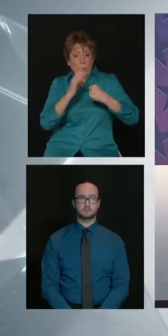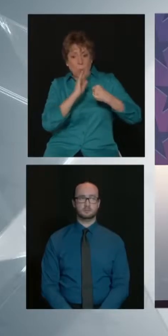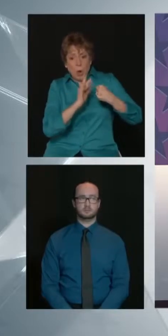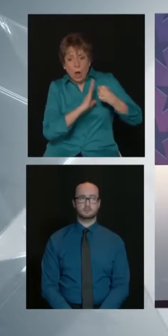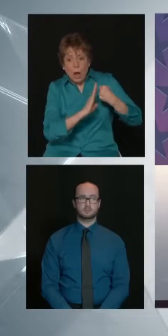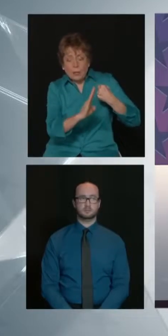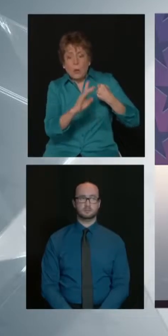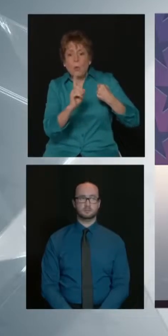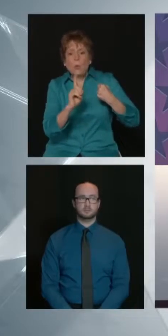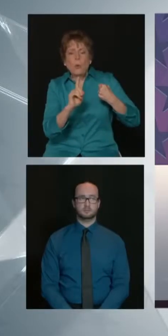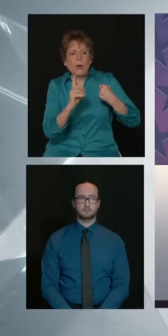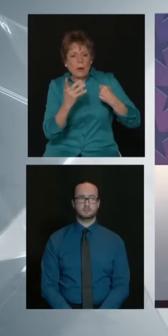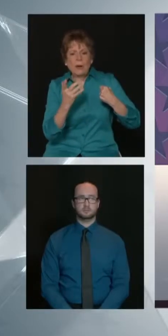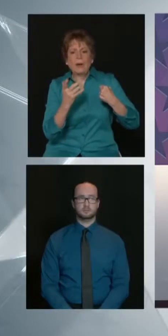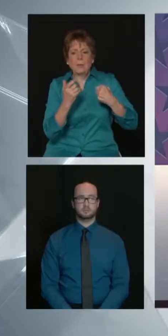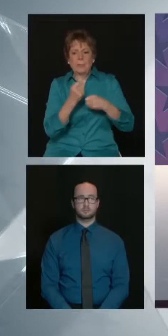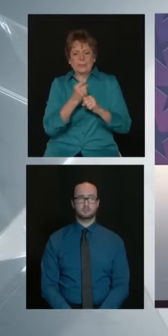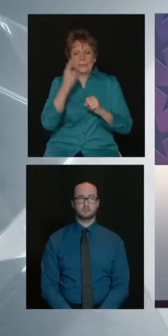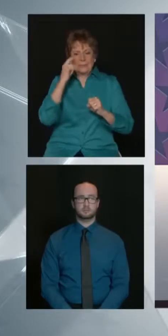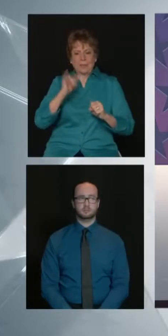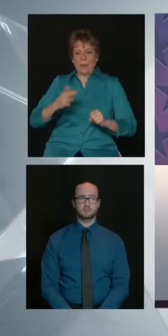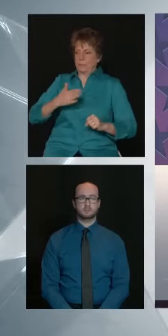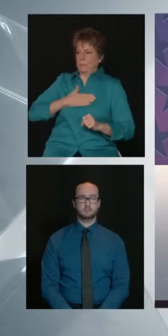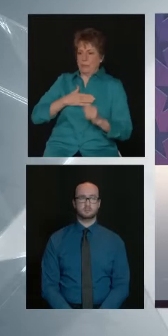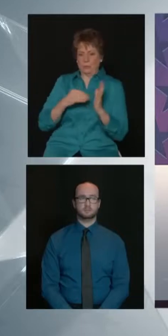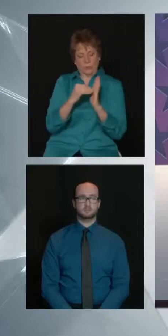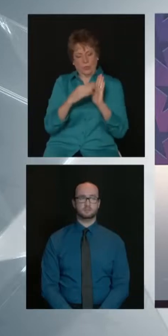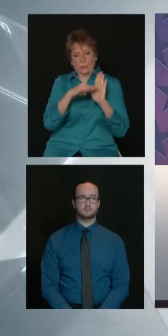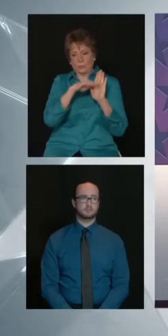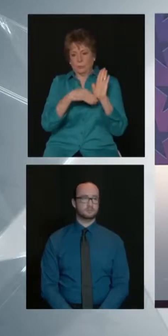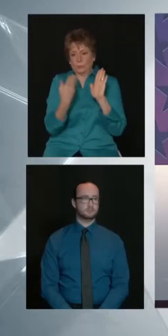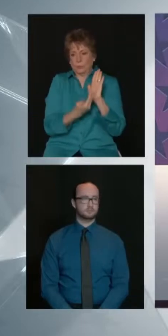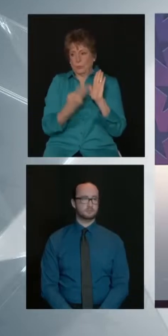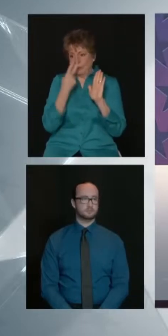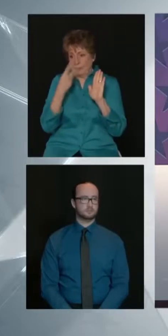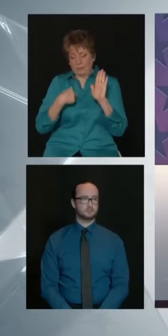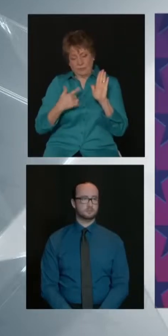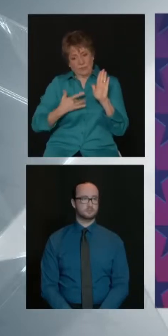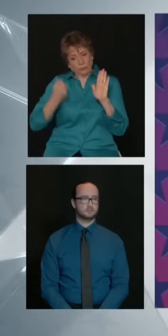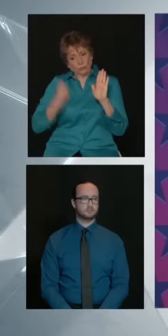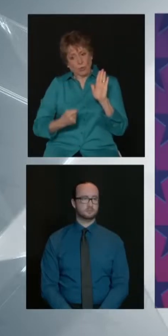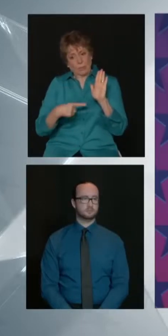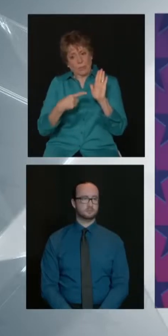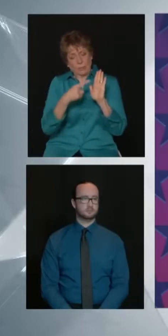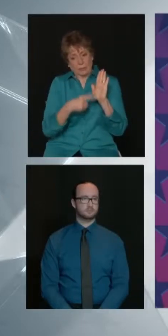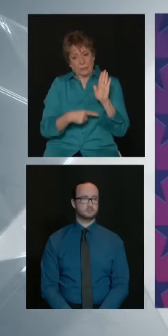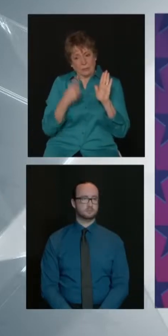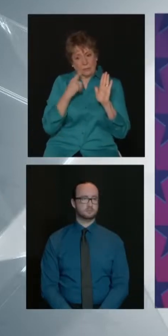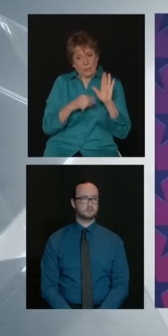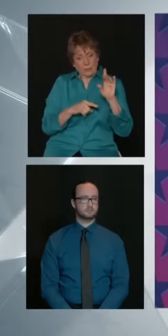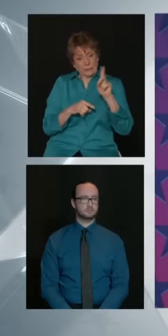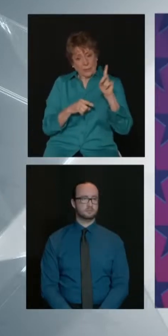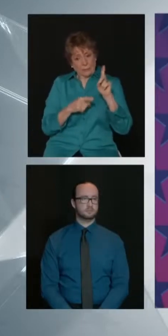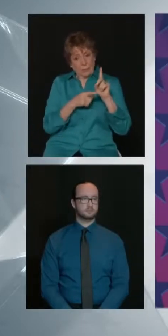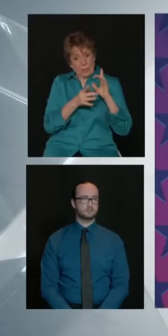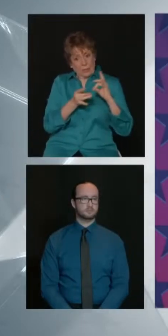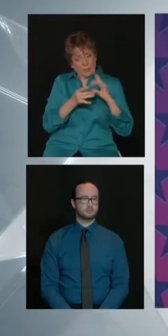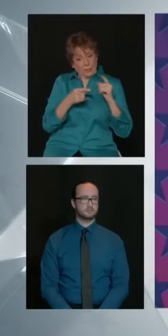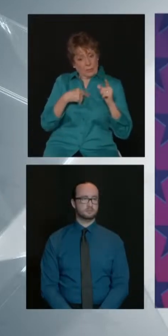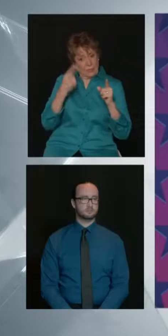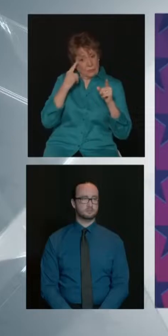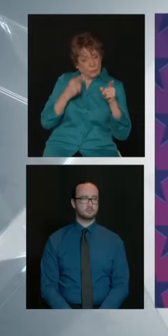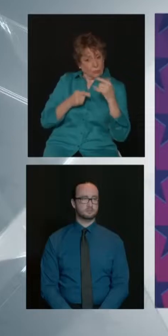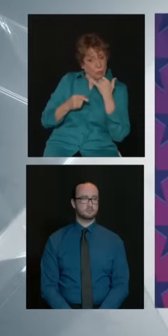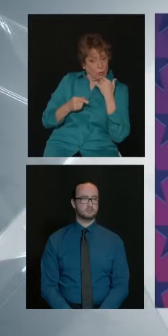strong on border security, and I've stood up to Democrats when they're wrong on this issue. It sounds like you said. Including, by the way, yes. Including the president. You know,